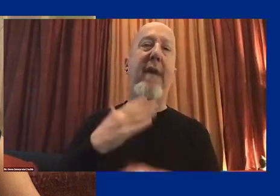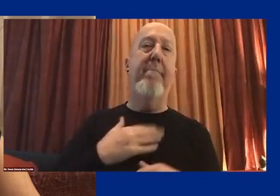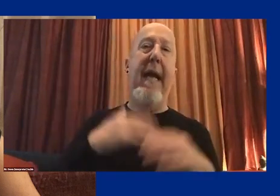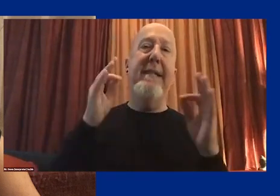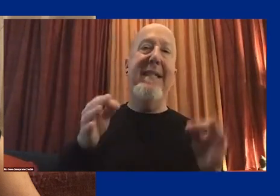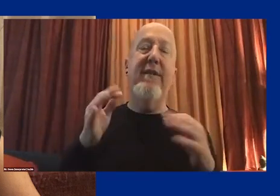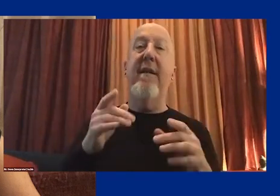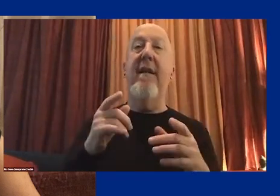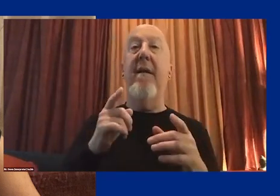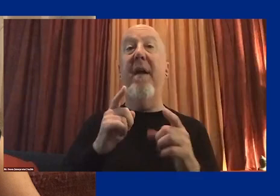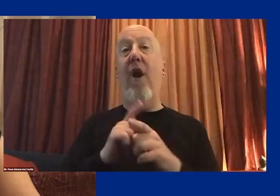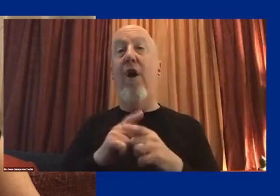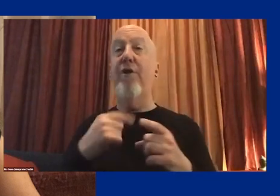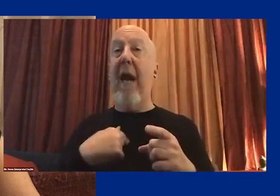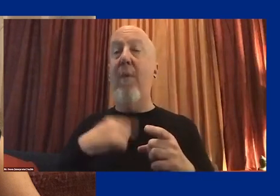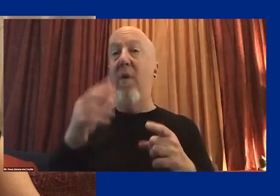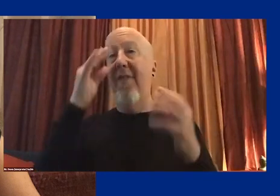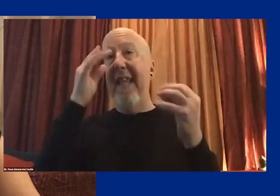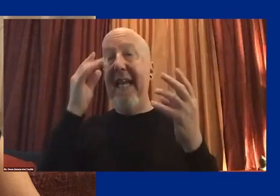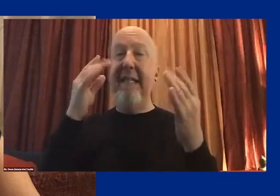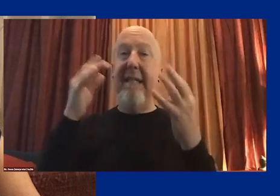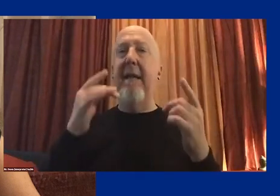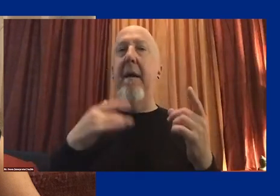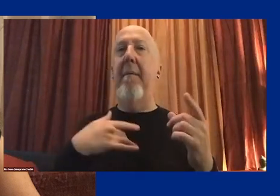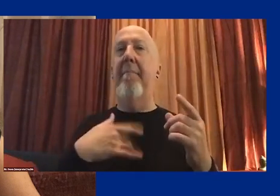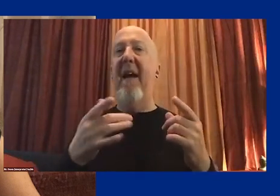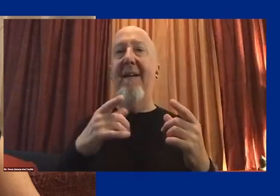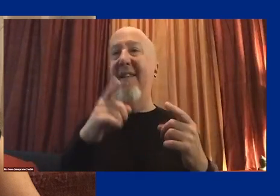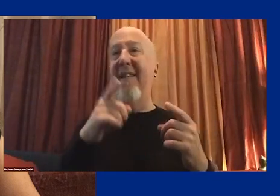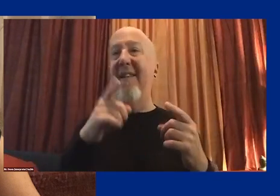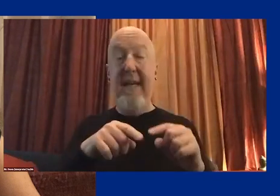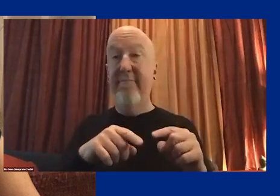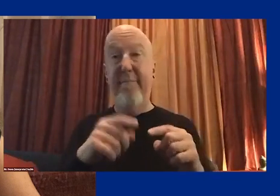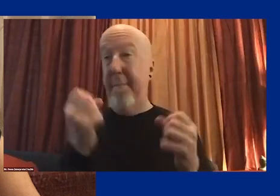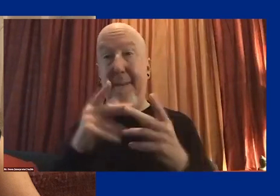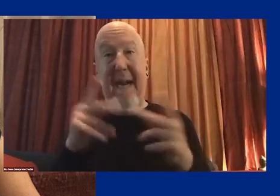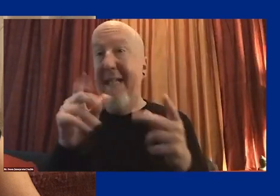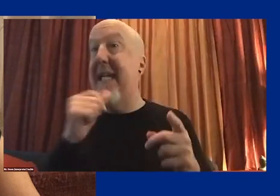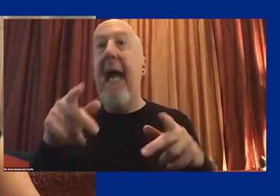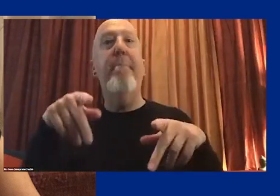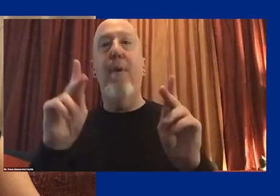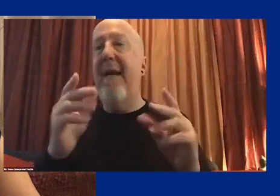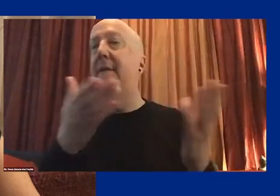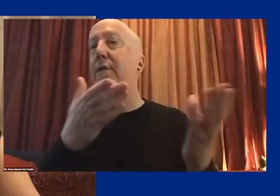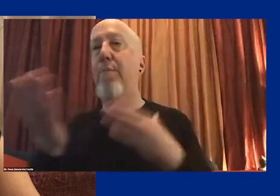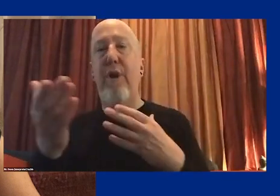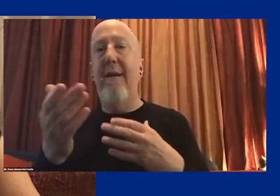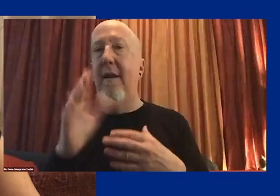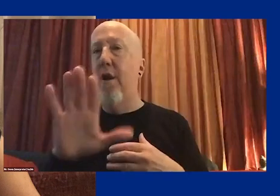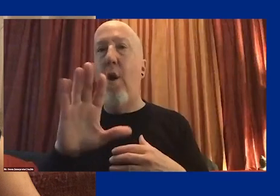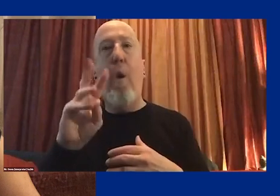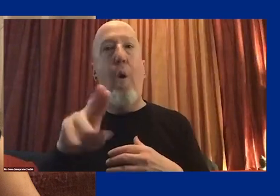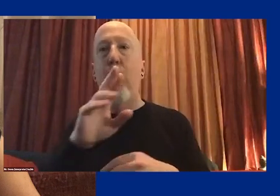even though usually you cannot bring your own equipment and use it, that if there's a shortage, there may